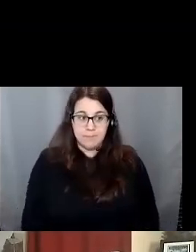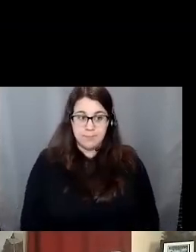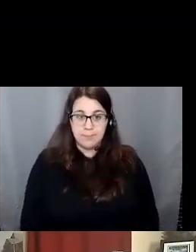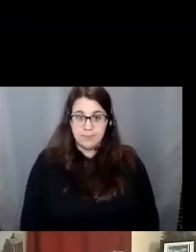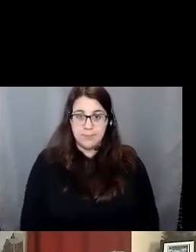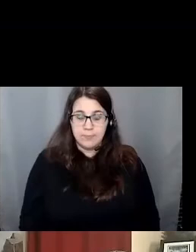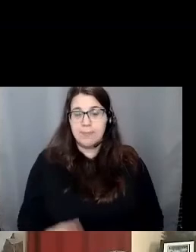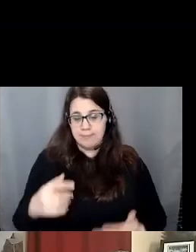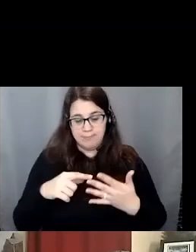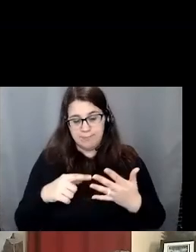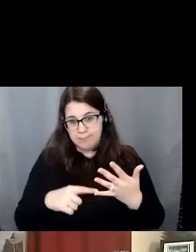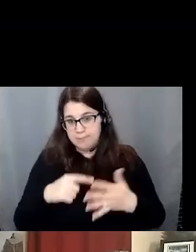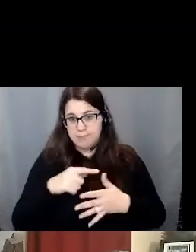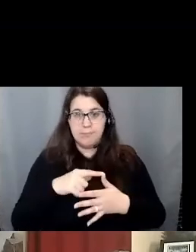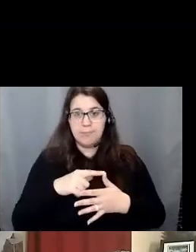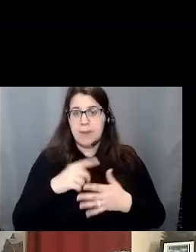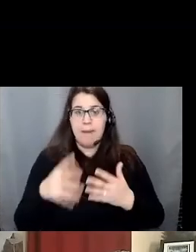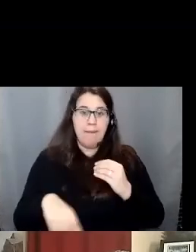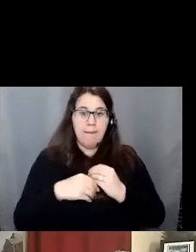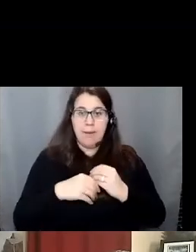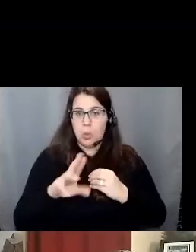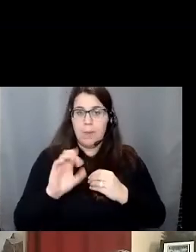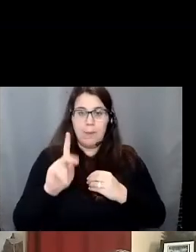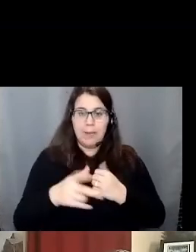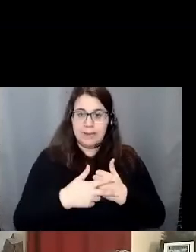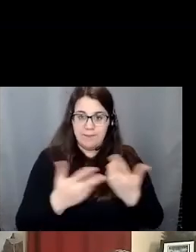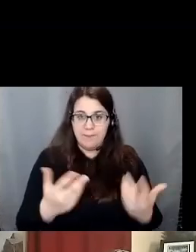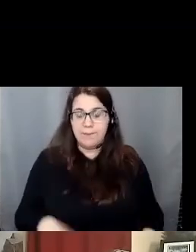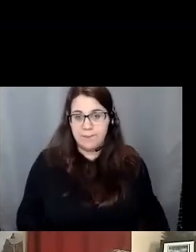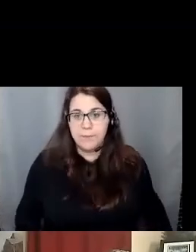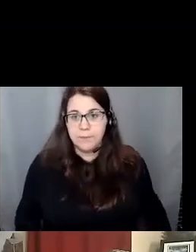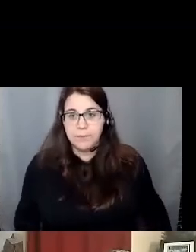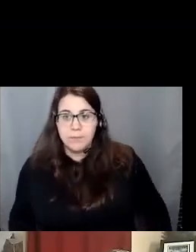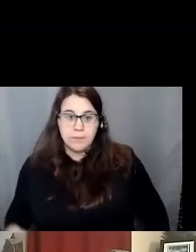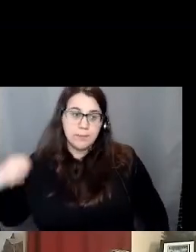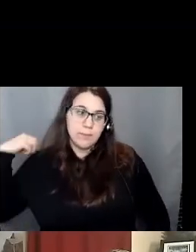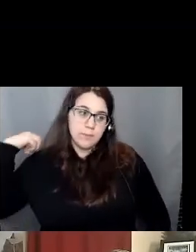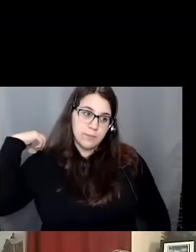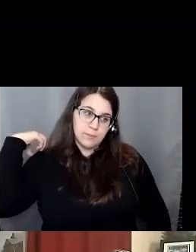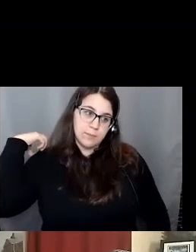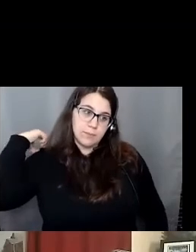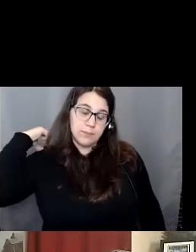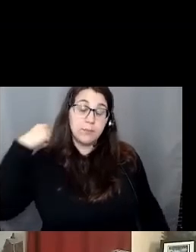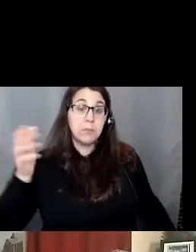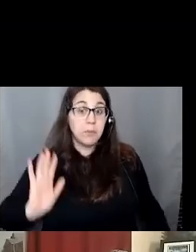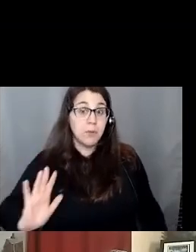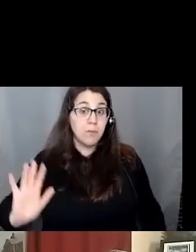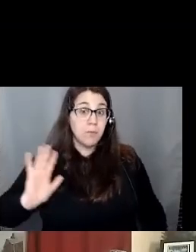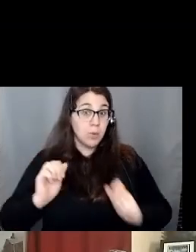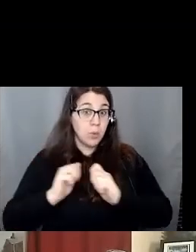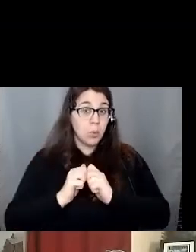other options or the bank safe. So as I mentioned before, previously with the investment screen,